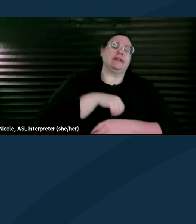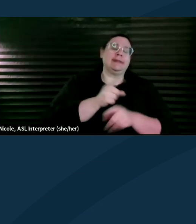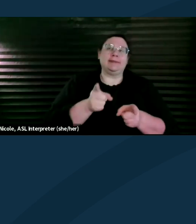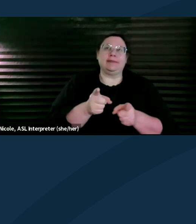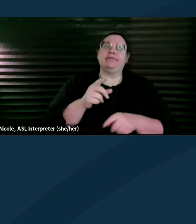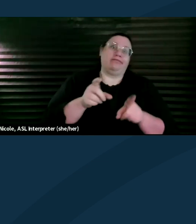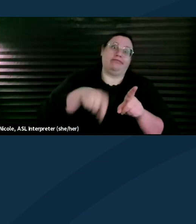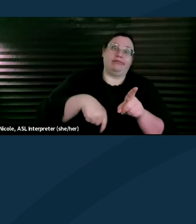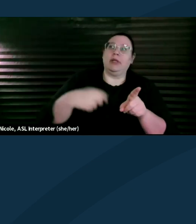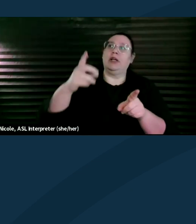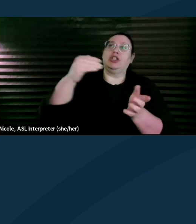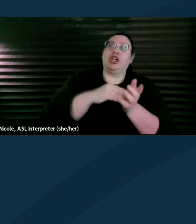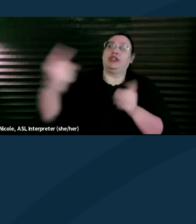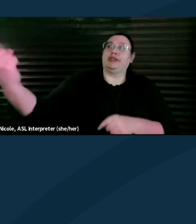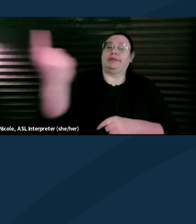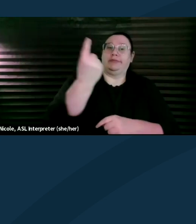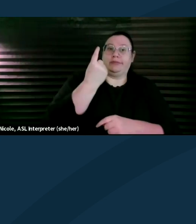and said,